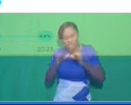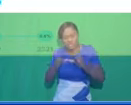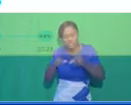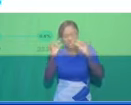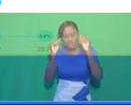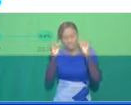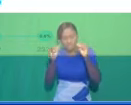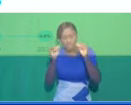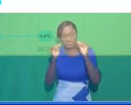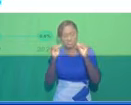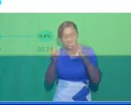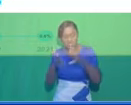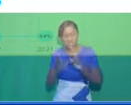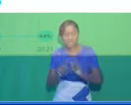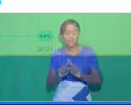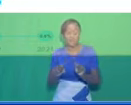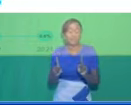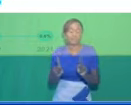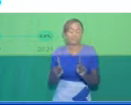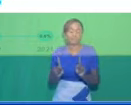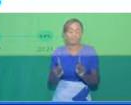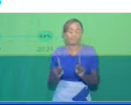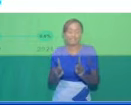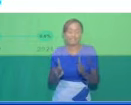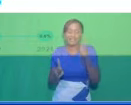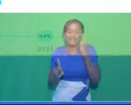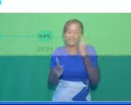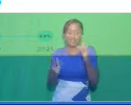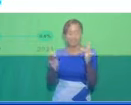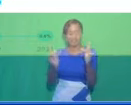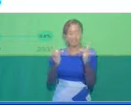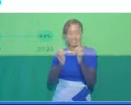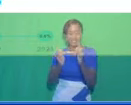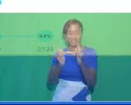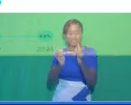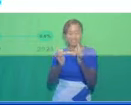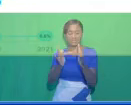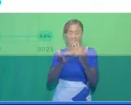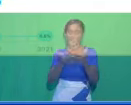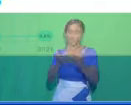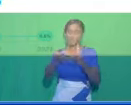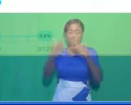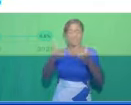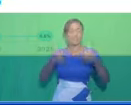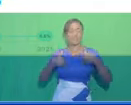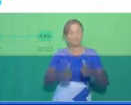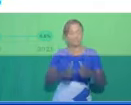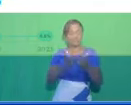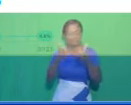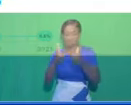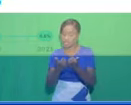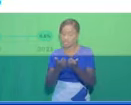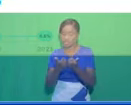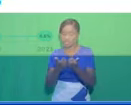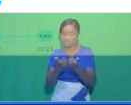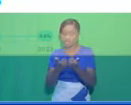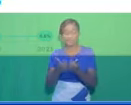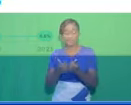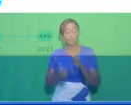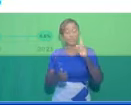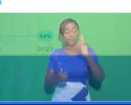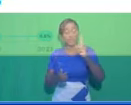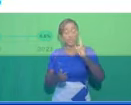but I suspect with the online modality, some students did have challenges. And one of the things we did see,